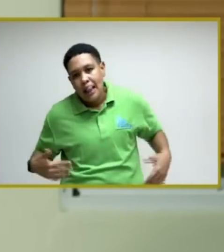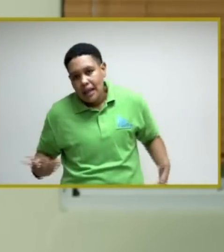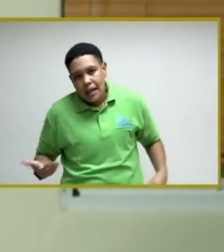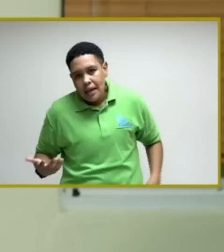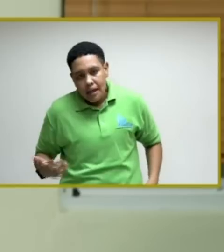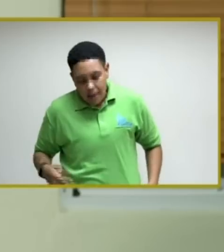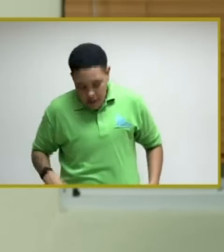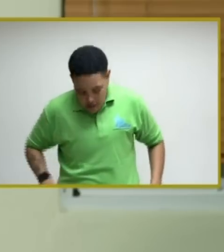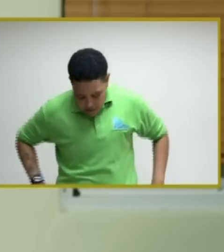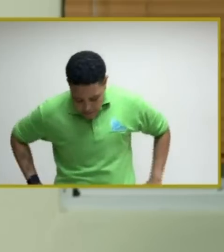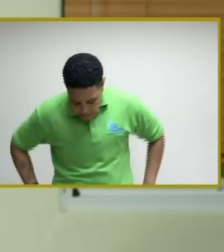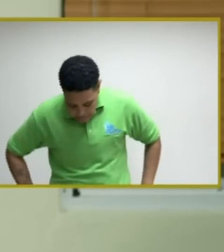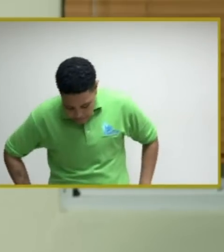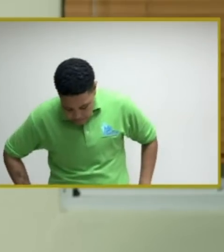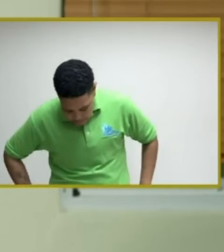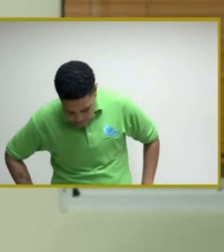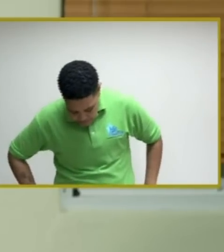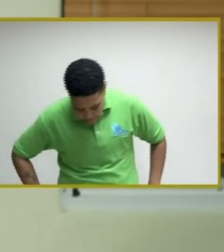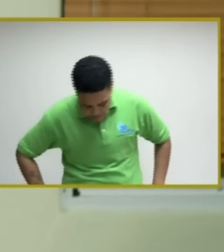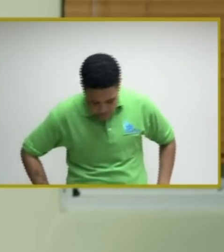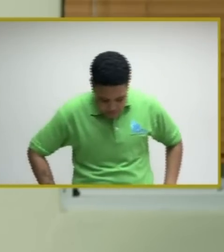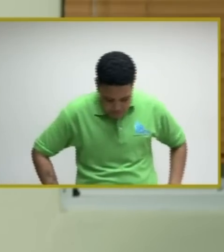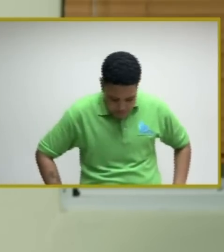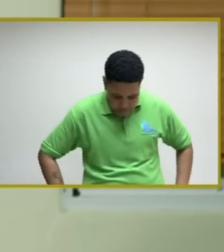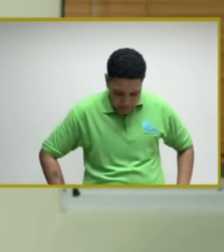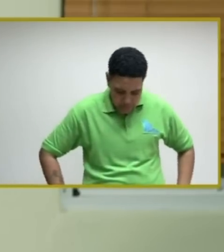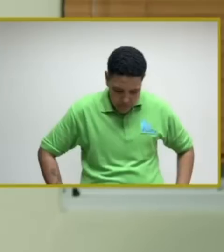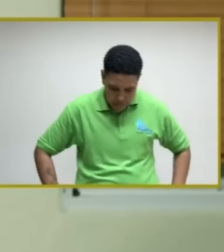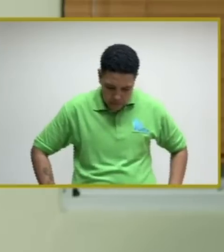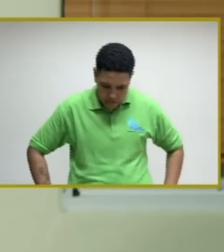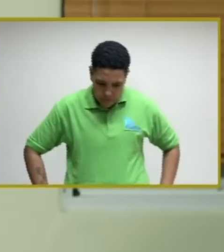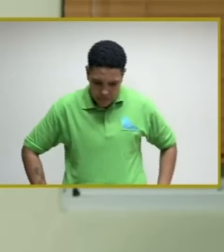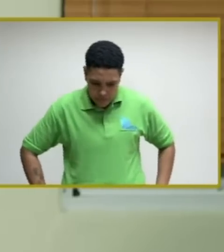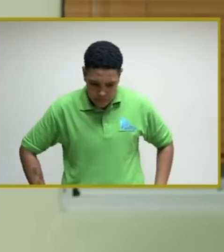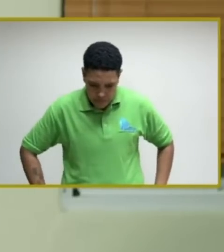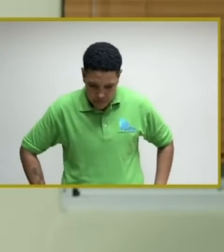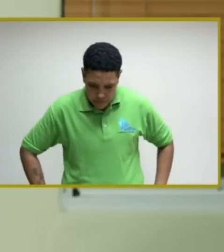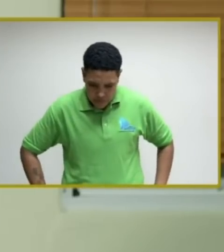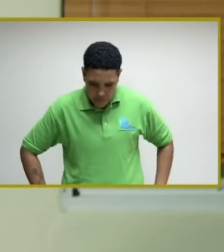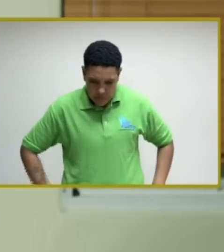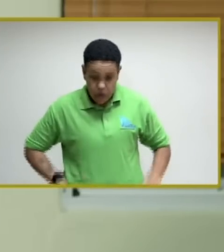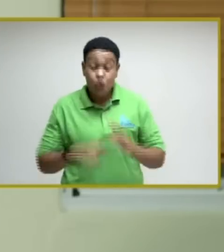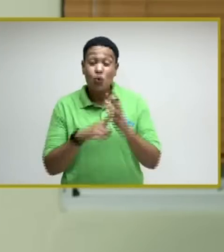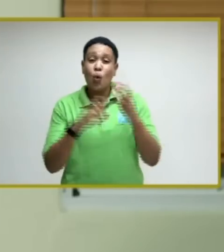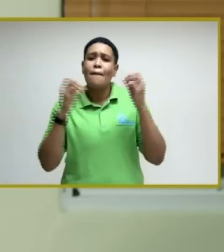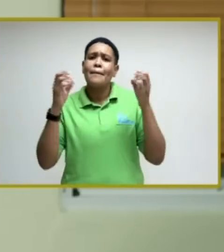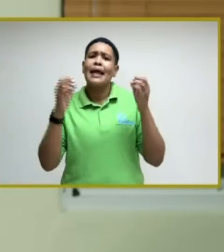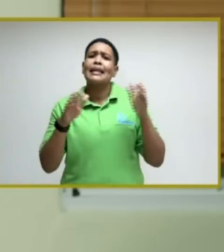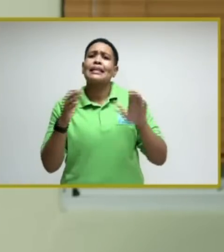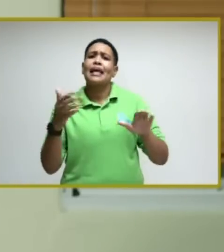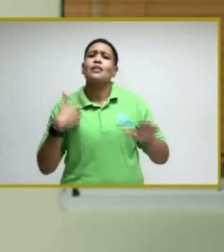And again, the reflection that a large number of deaths that we are seeing at this time are